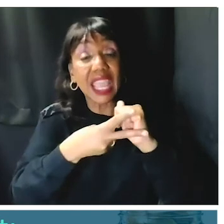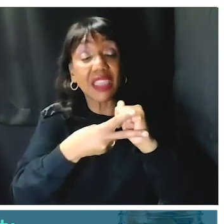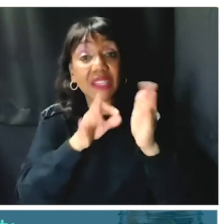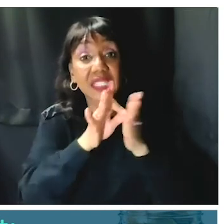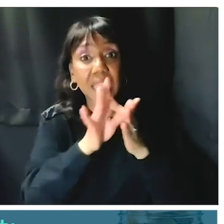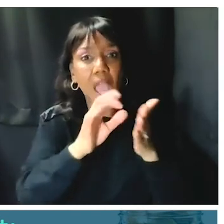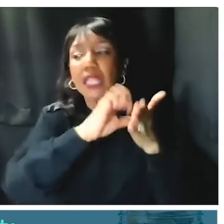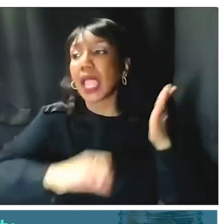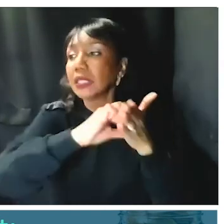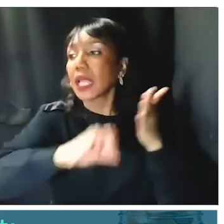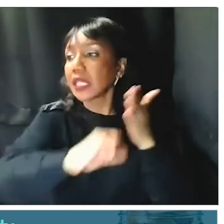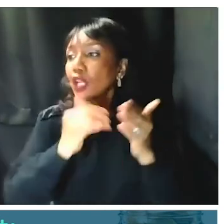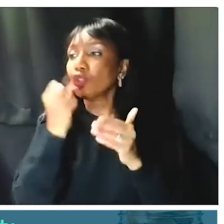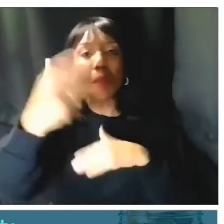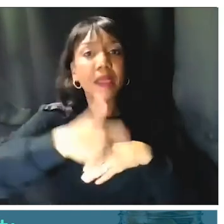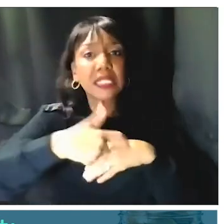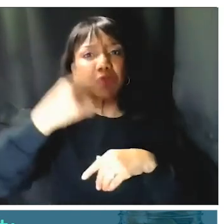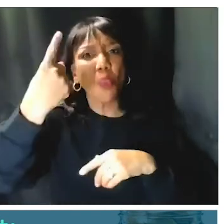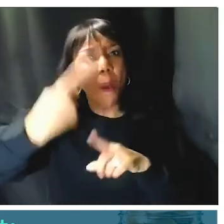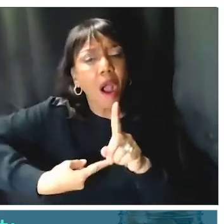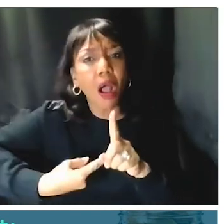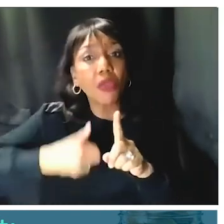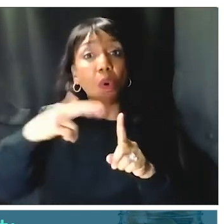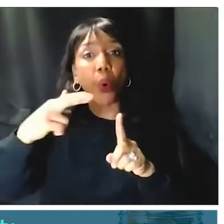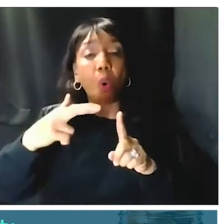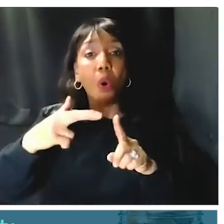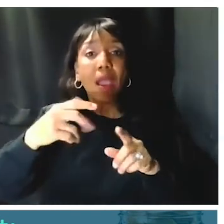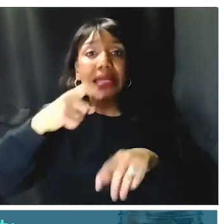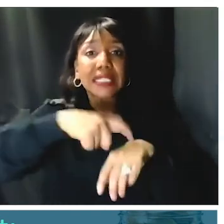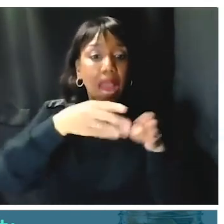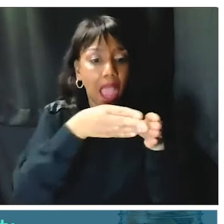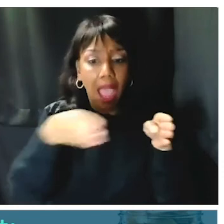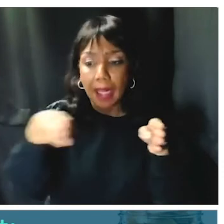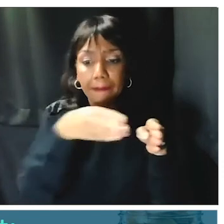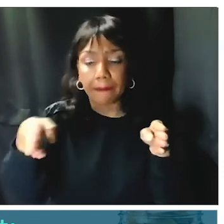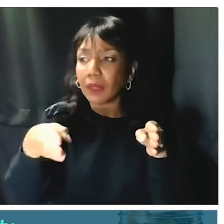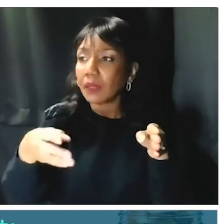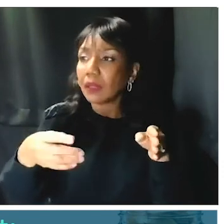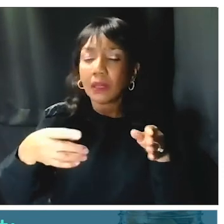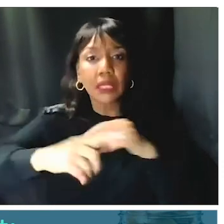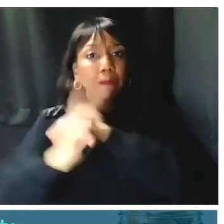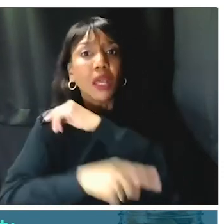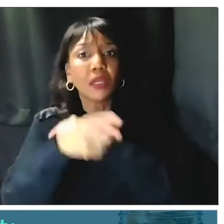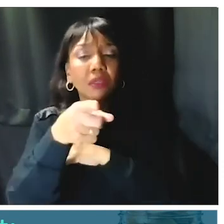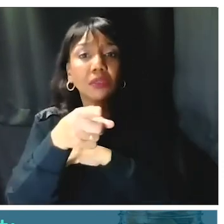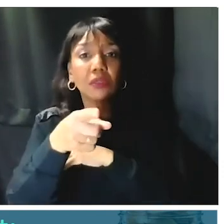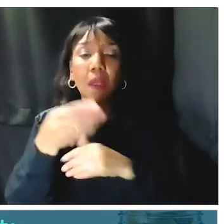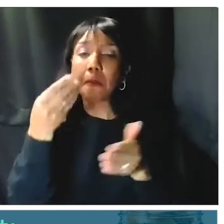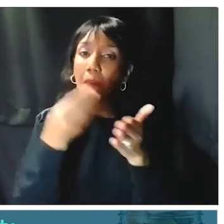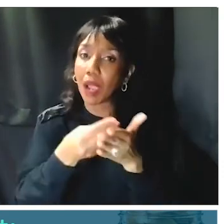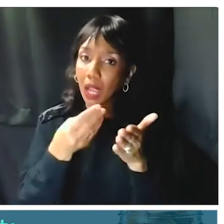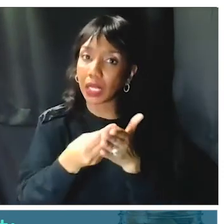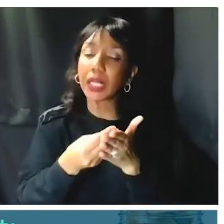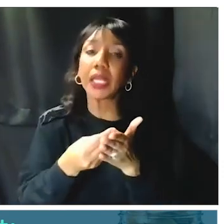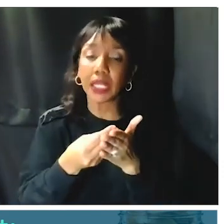account too many times per month or before a certain amount of time has passed. Remember, money in a